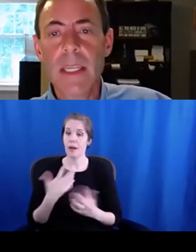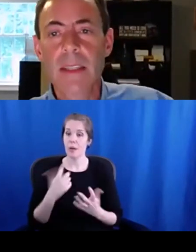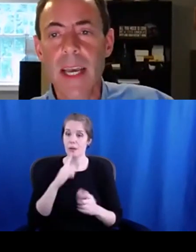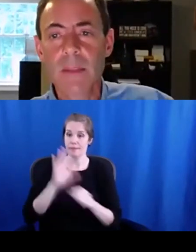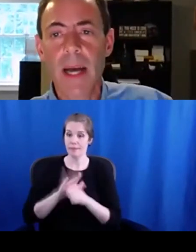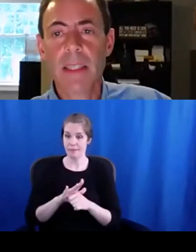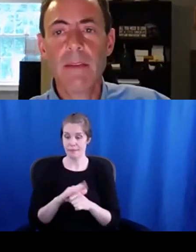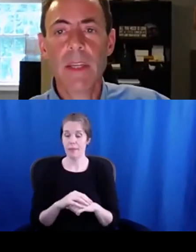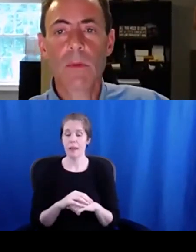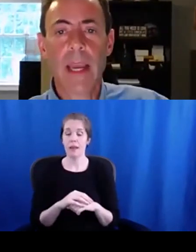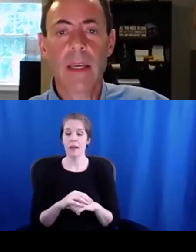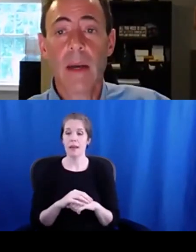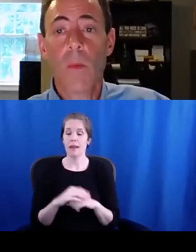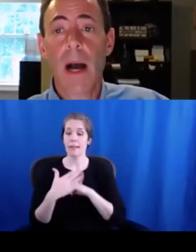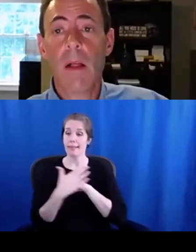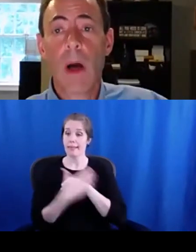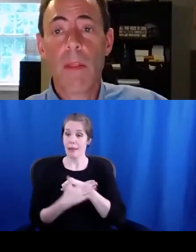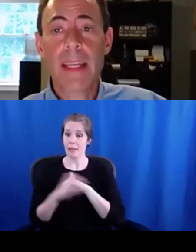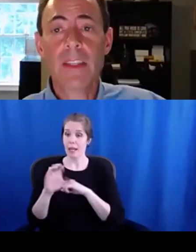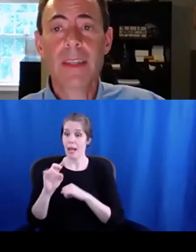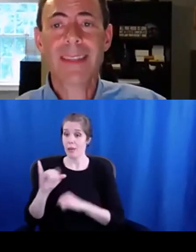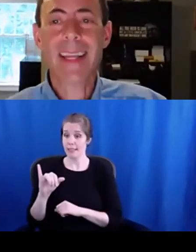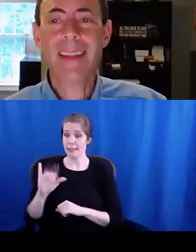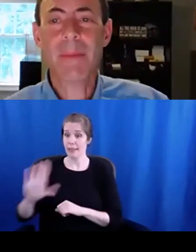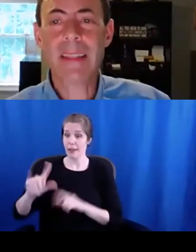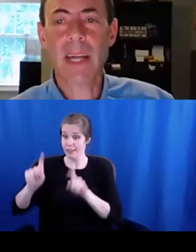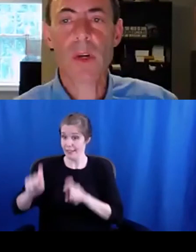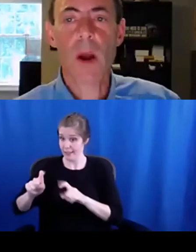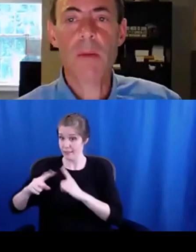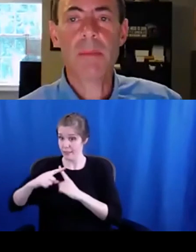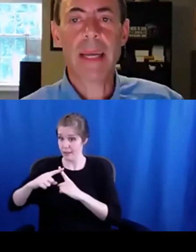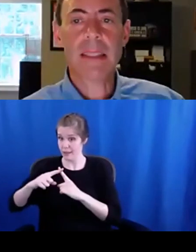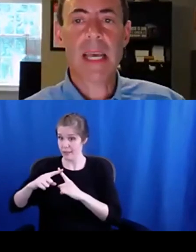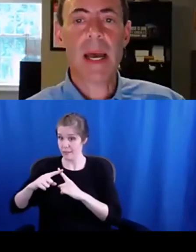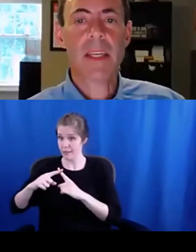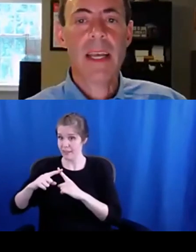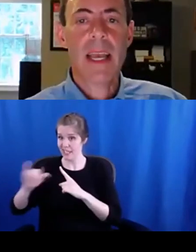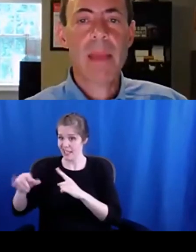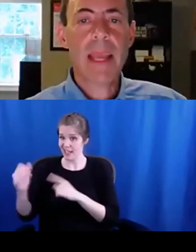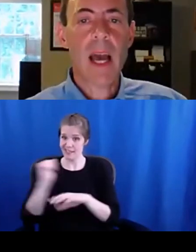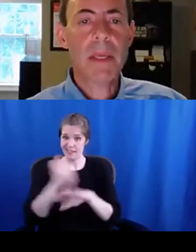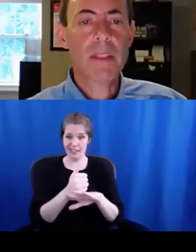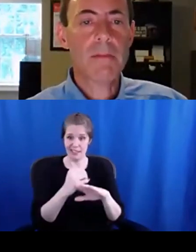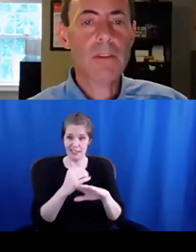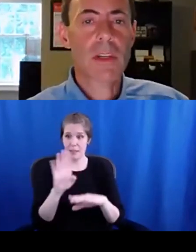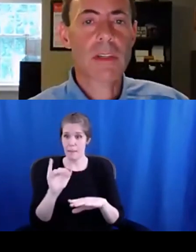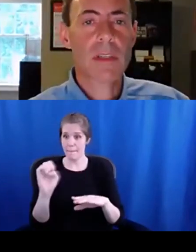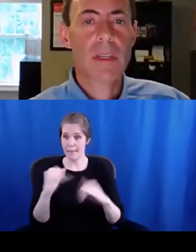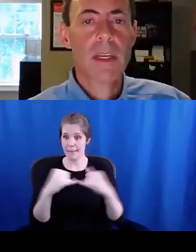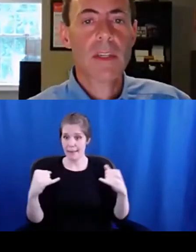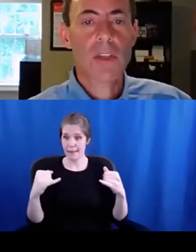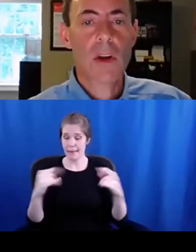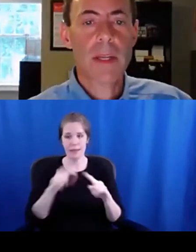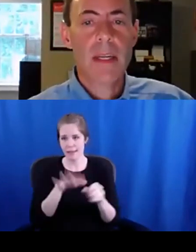county's test positivity rate, while that is setting the baseline requirement by CMS, it may not be sufficient